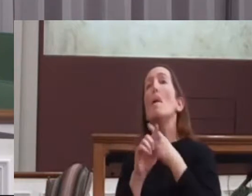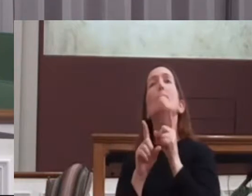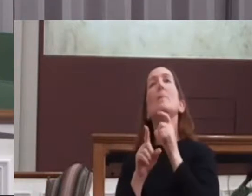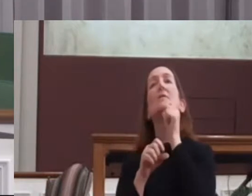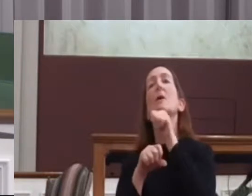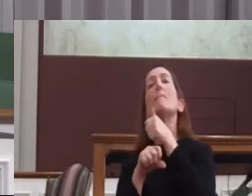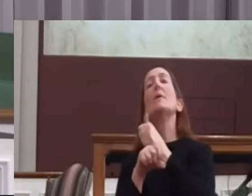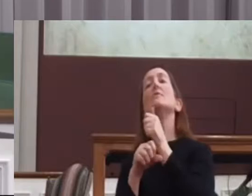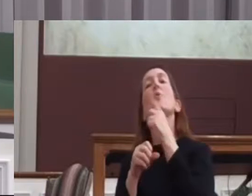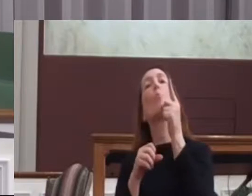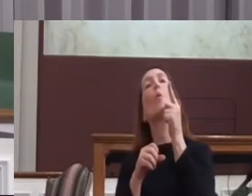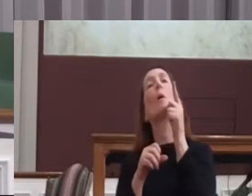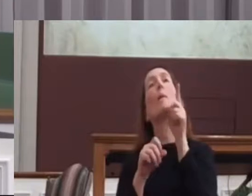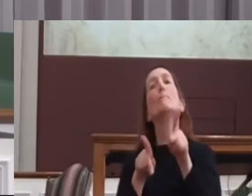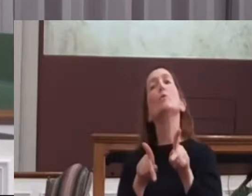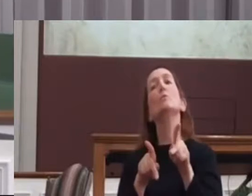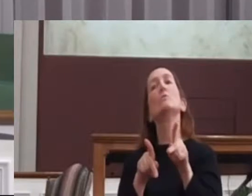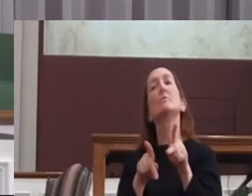price.